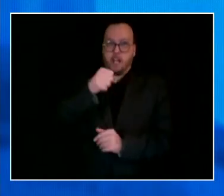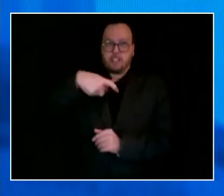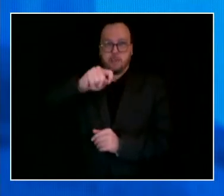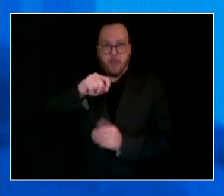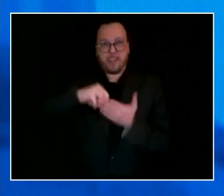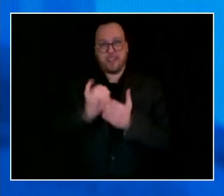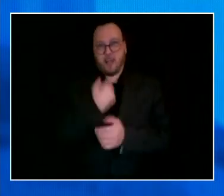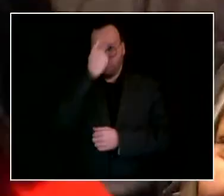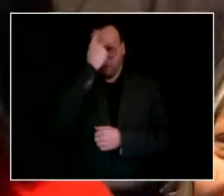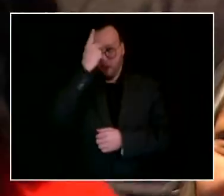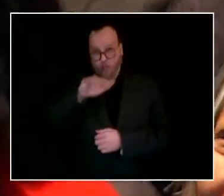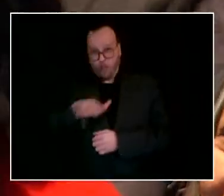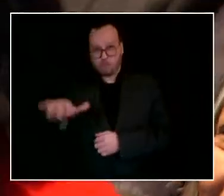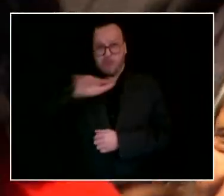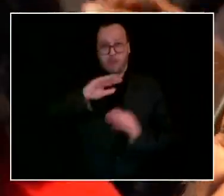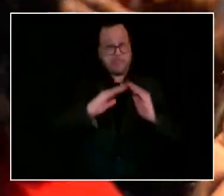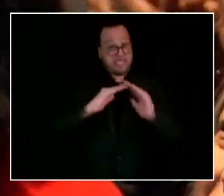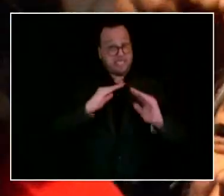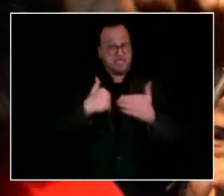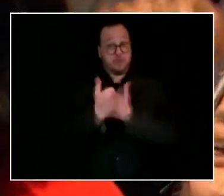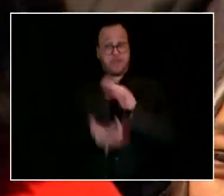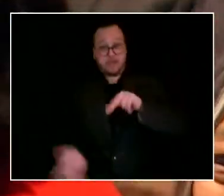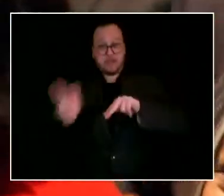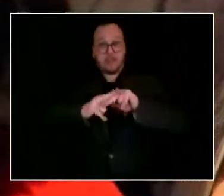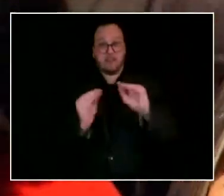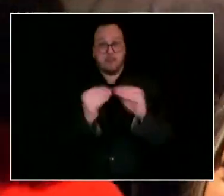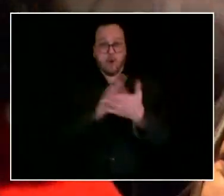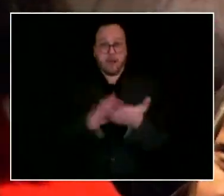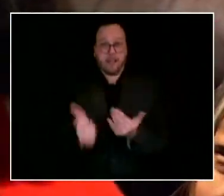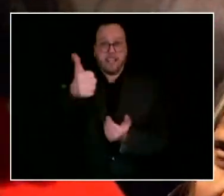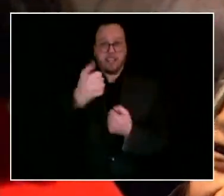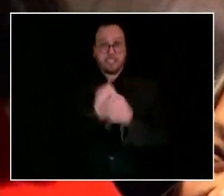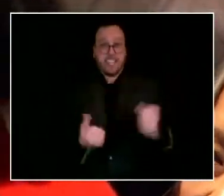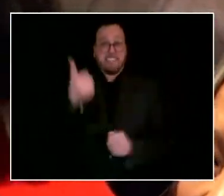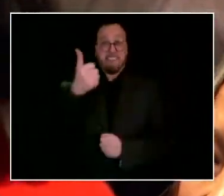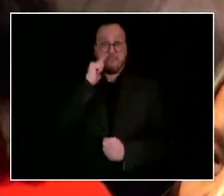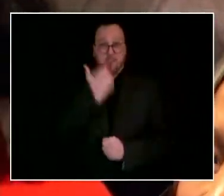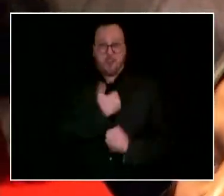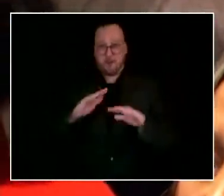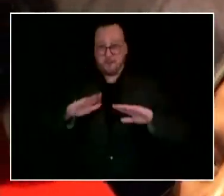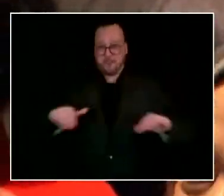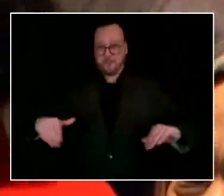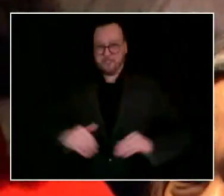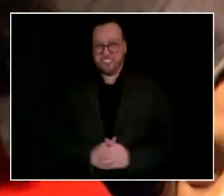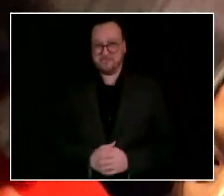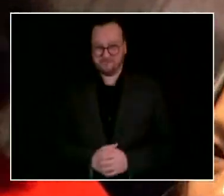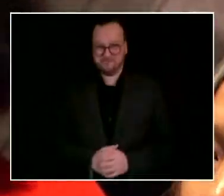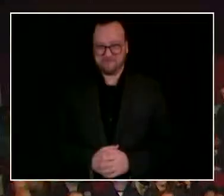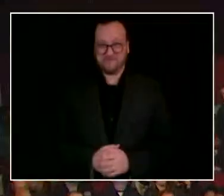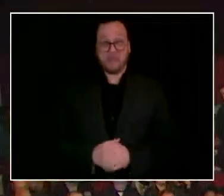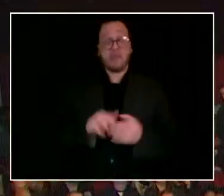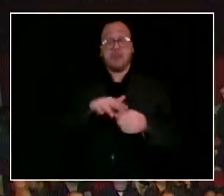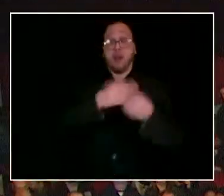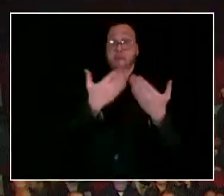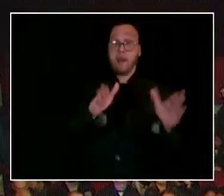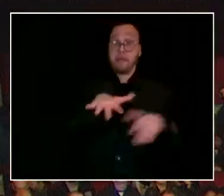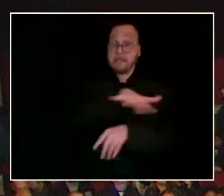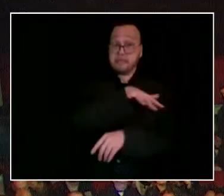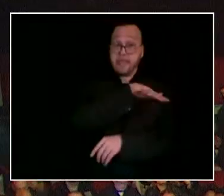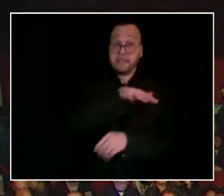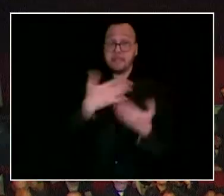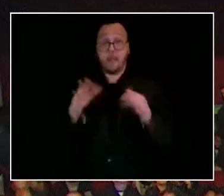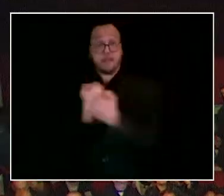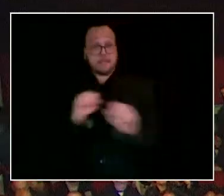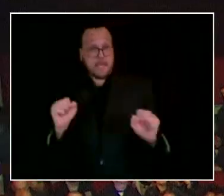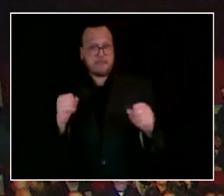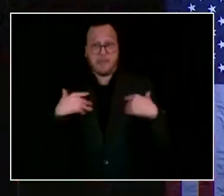make them even cleaner and safer for our children. From public spaces to public safety, from healthcare